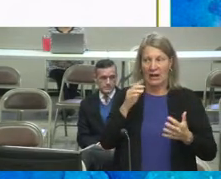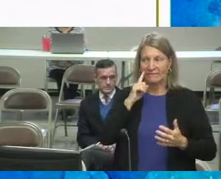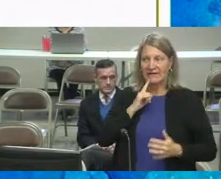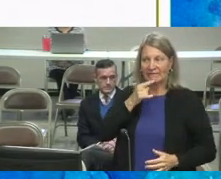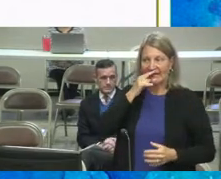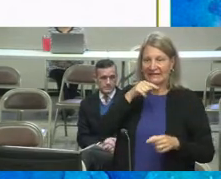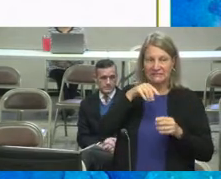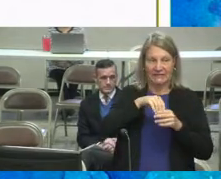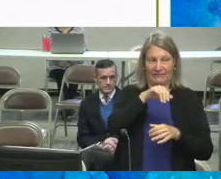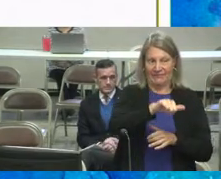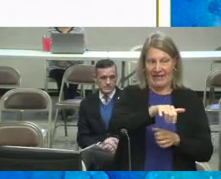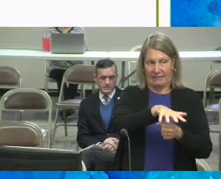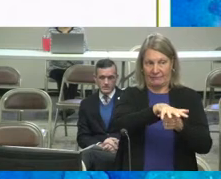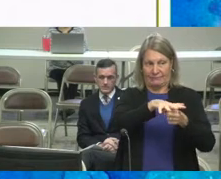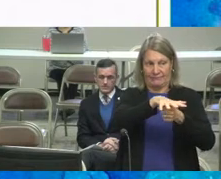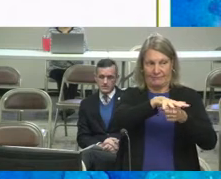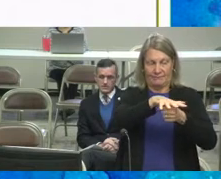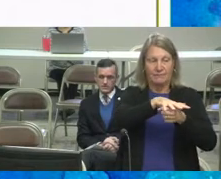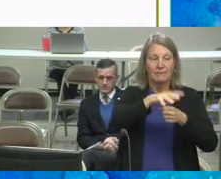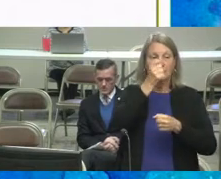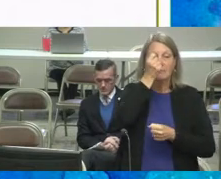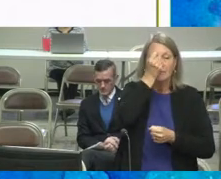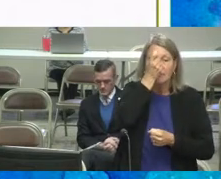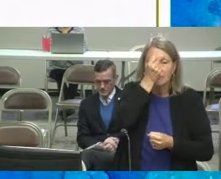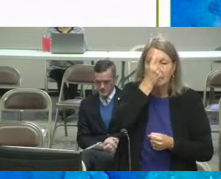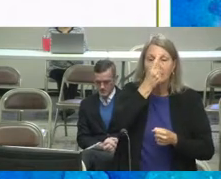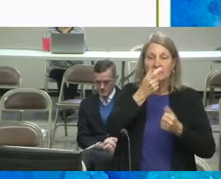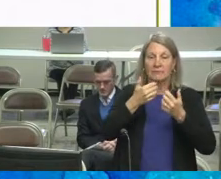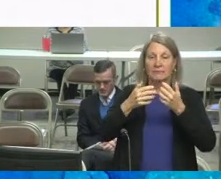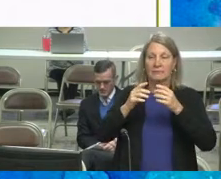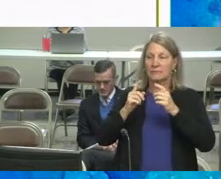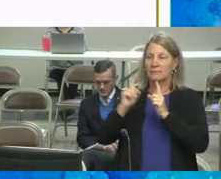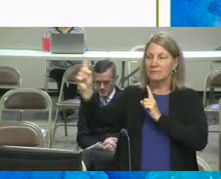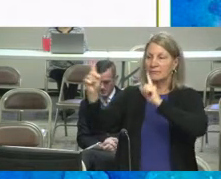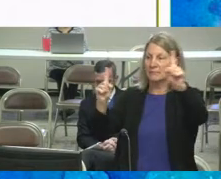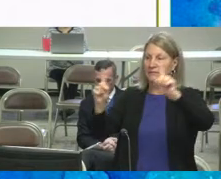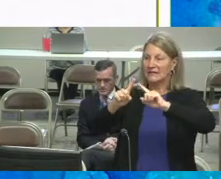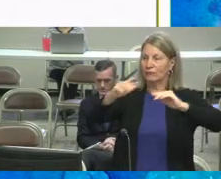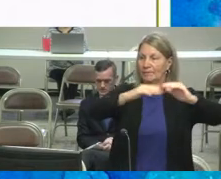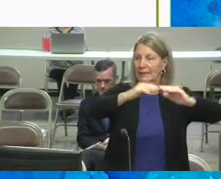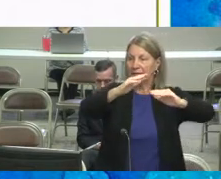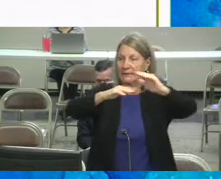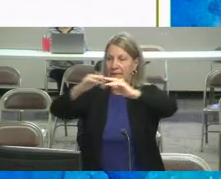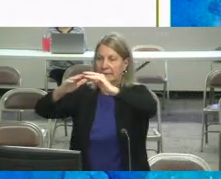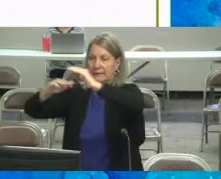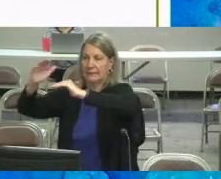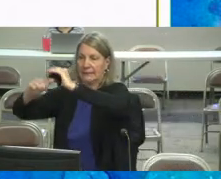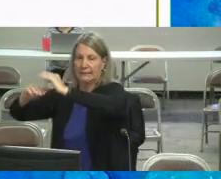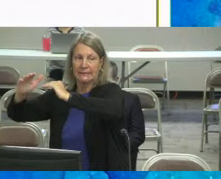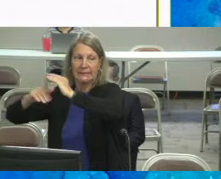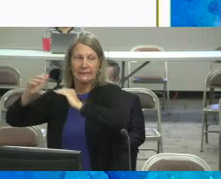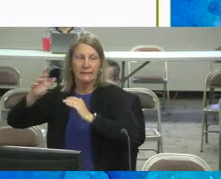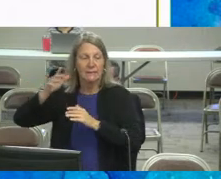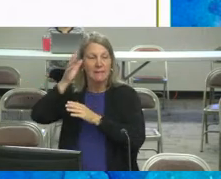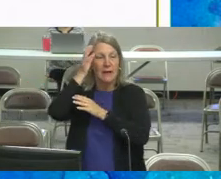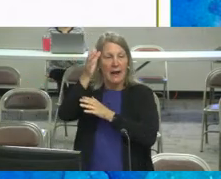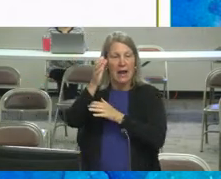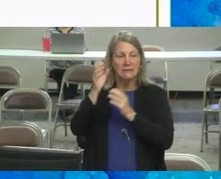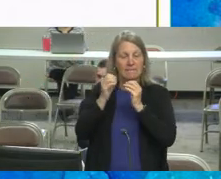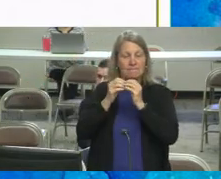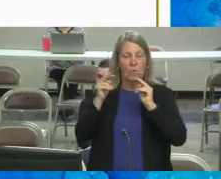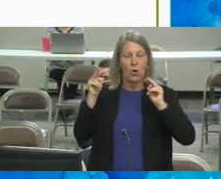team they have a lot of deaf kids in Cowley County they're but they're in different